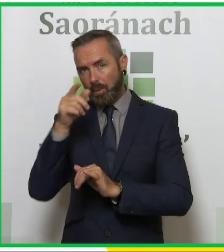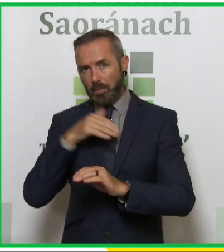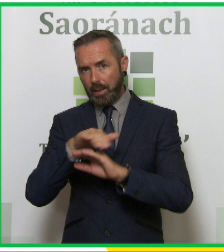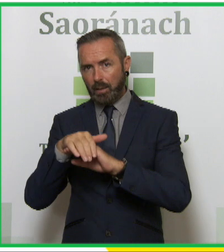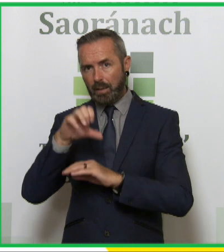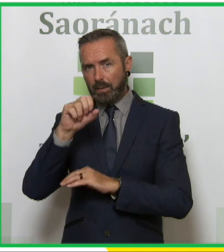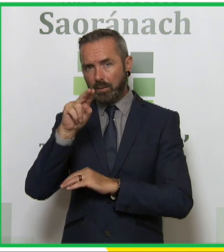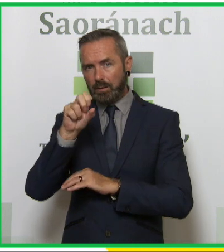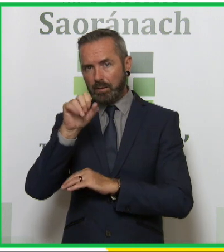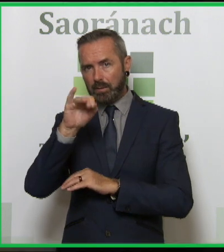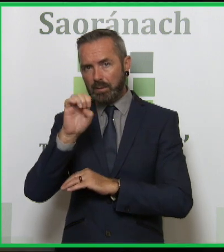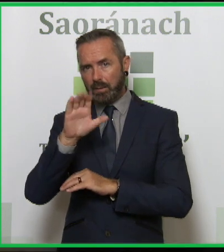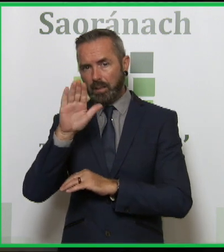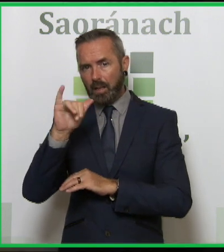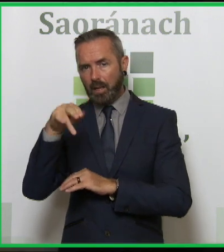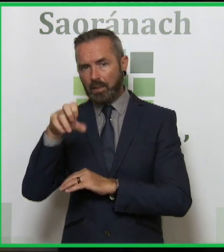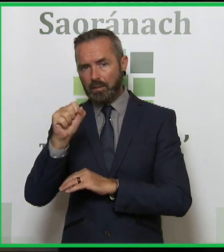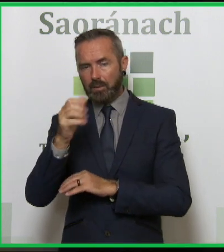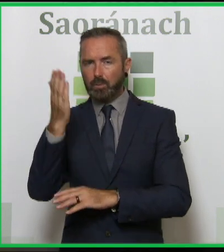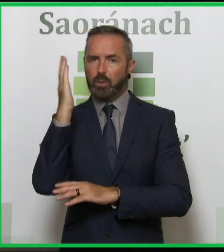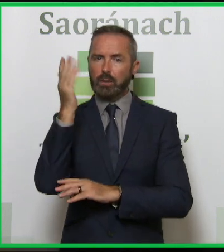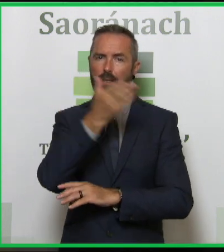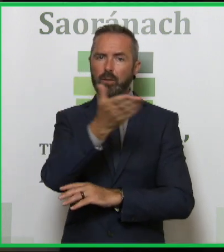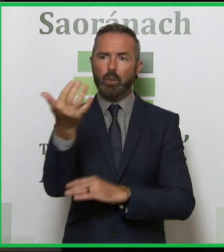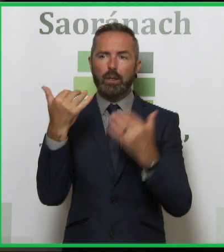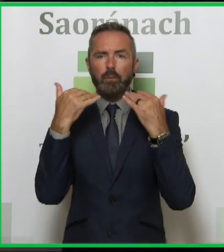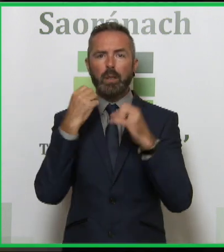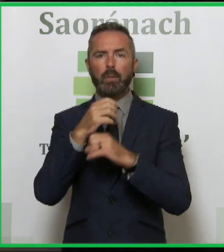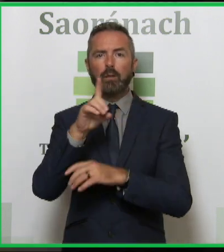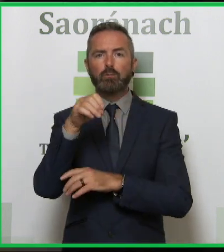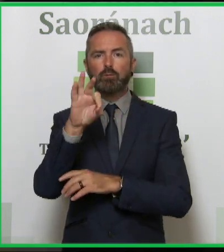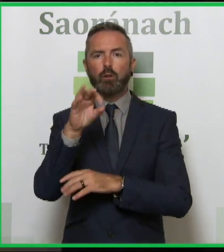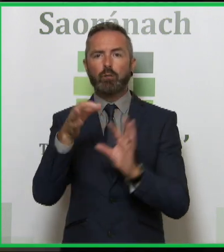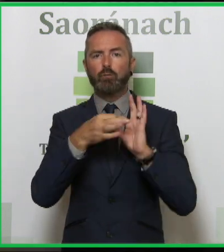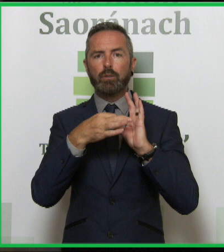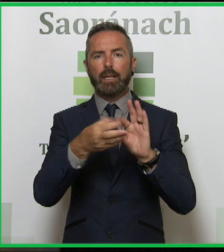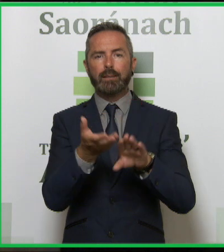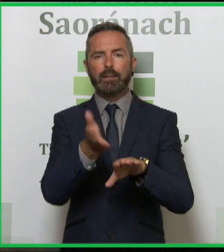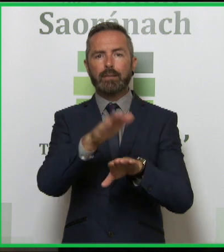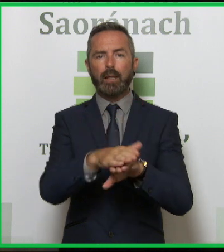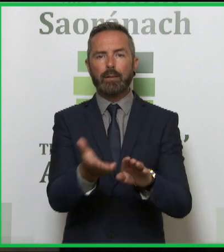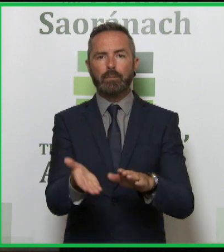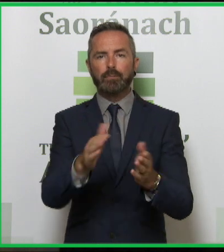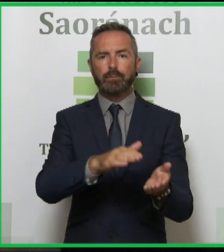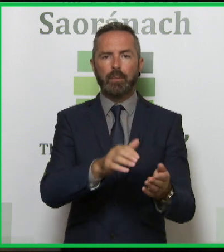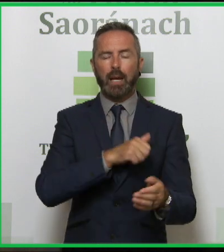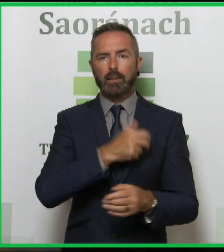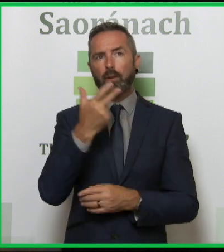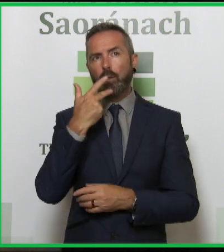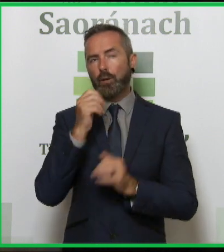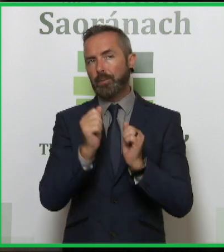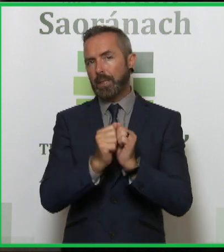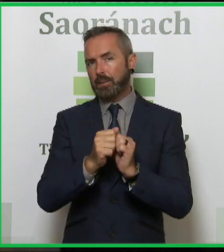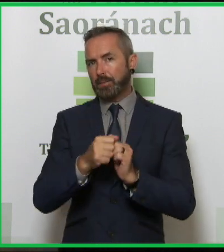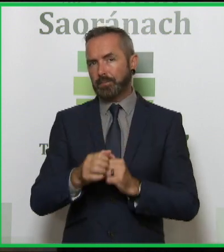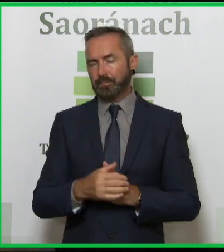Lyons, presented data on drug-related deaths, I think at the 3rd meeting.